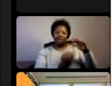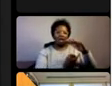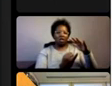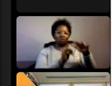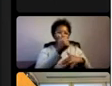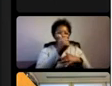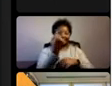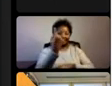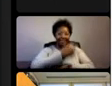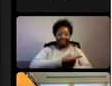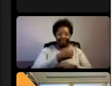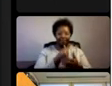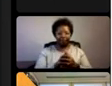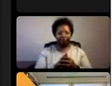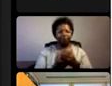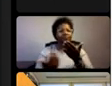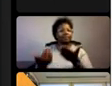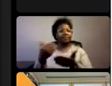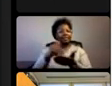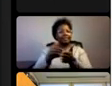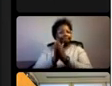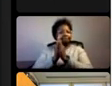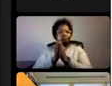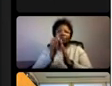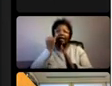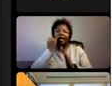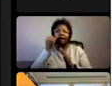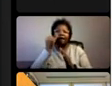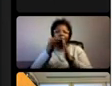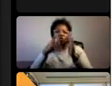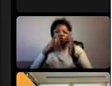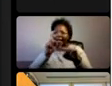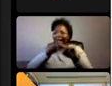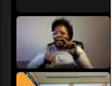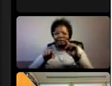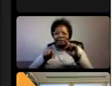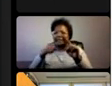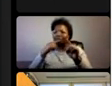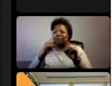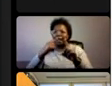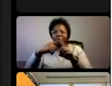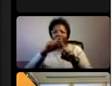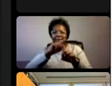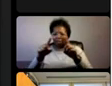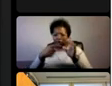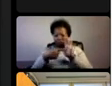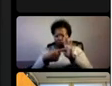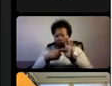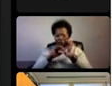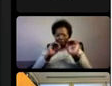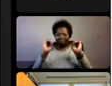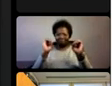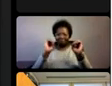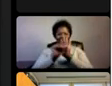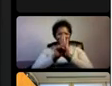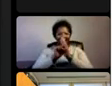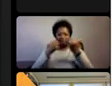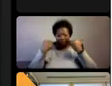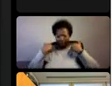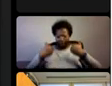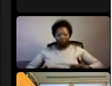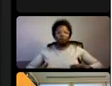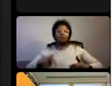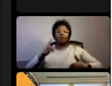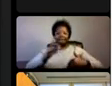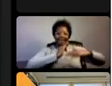also asking that any student who is asymptomatic and tests positive, that they isolate for a minimum of 10 days from the